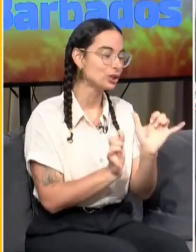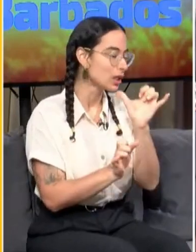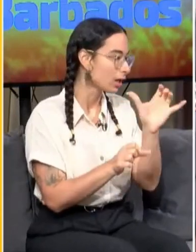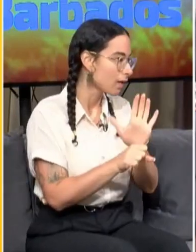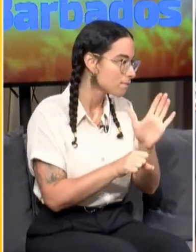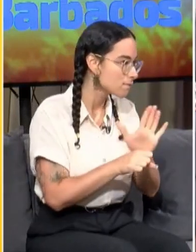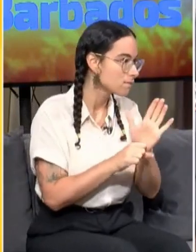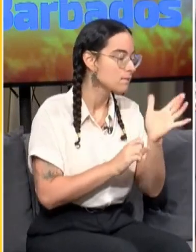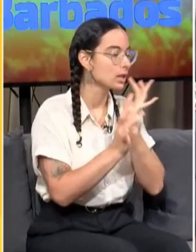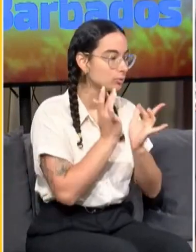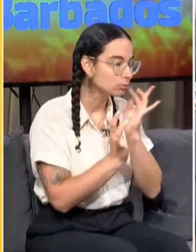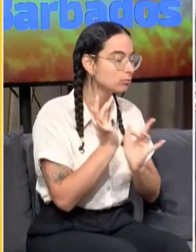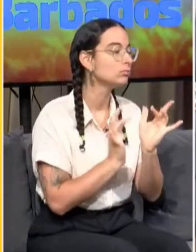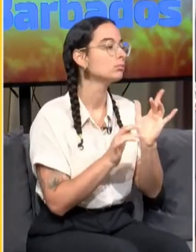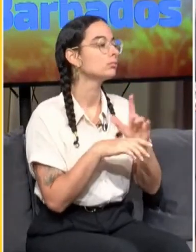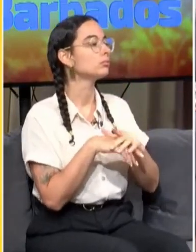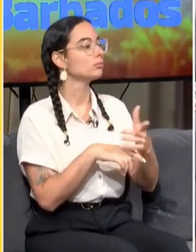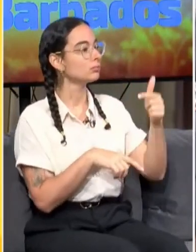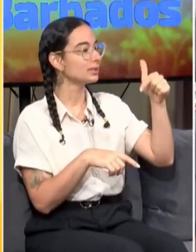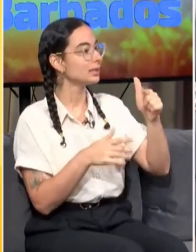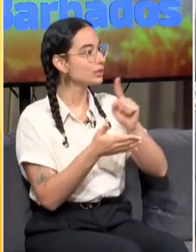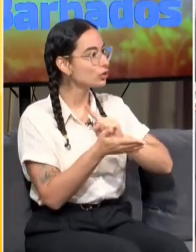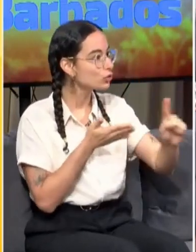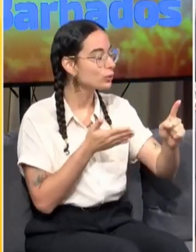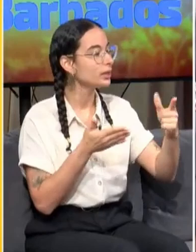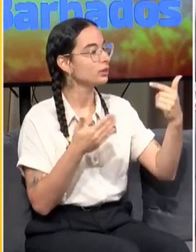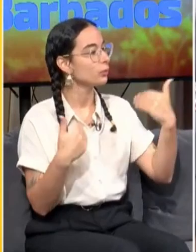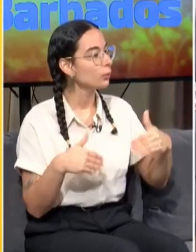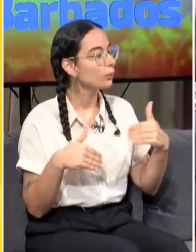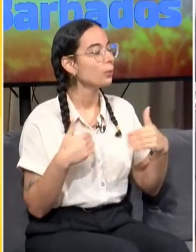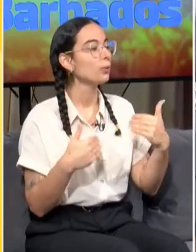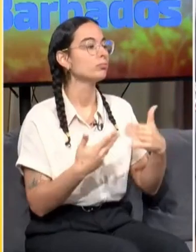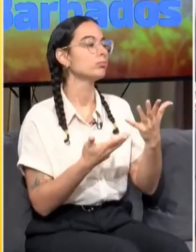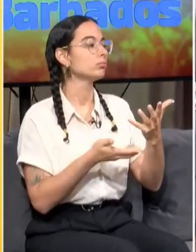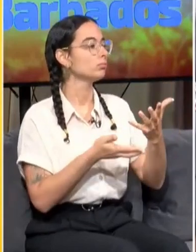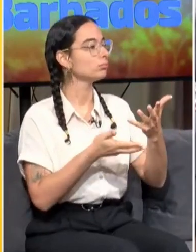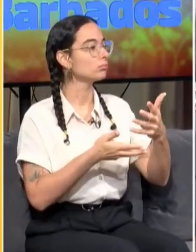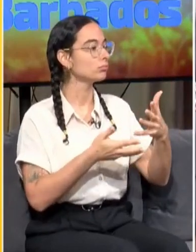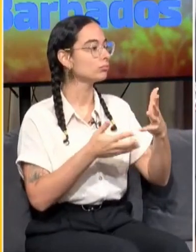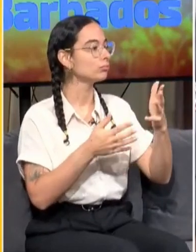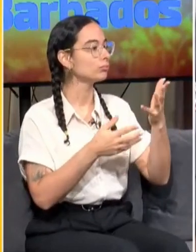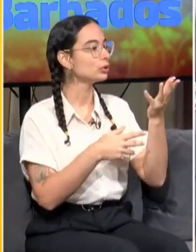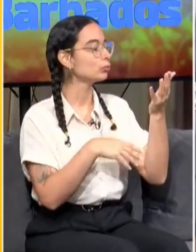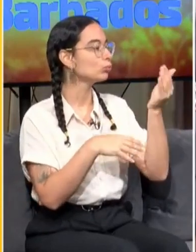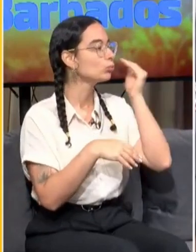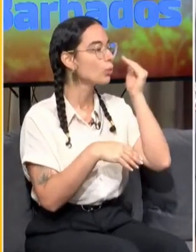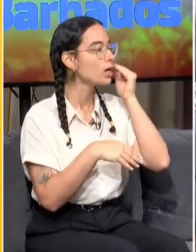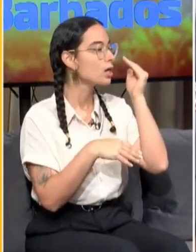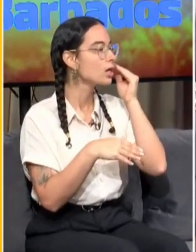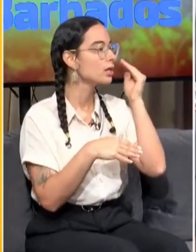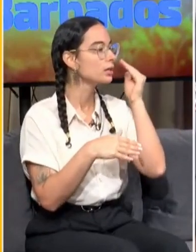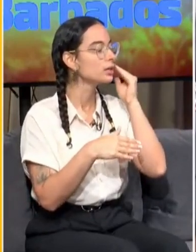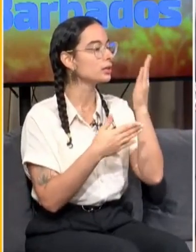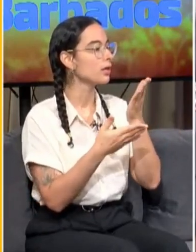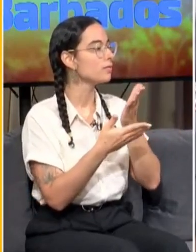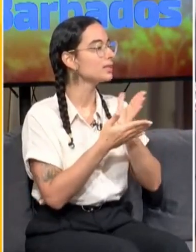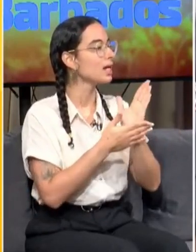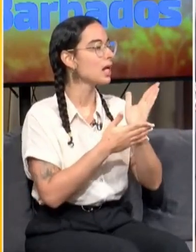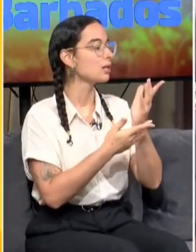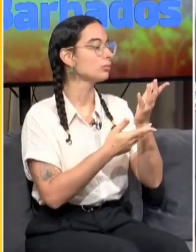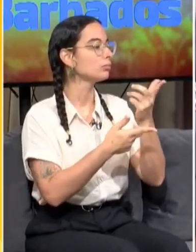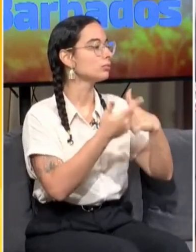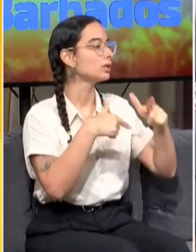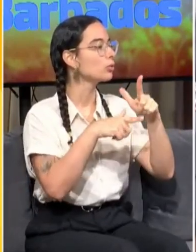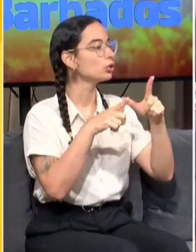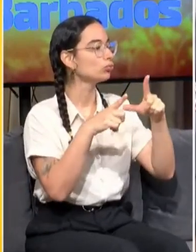Deaf, which aims to raise awareness of sign language rights, how has advocacy for sign language evolved over the years